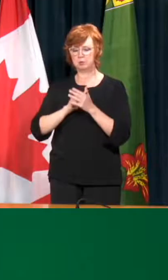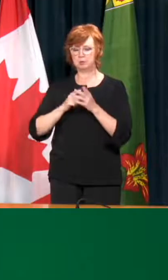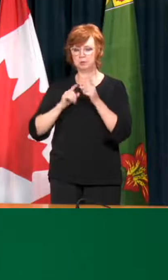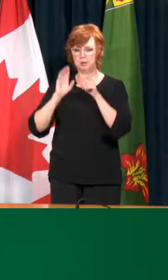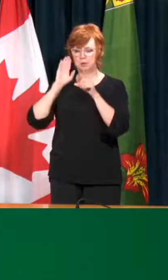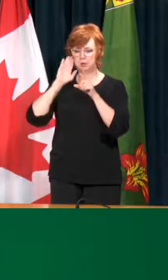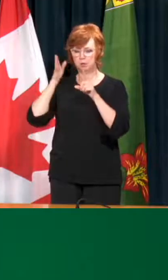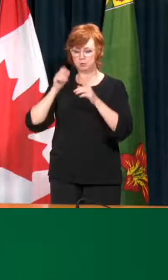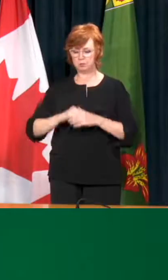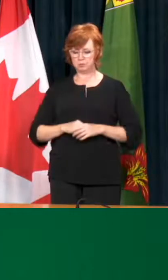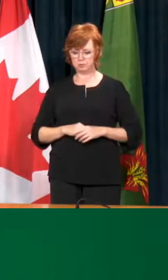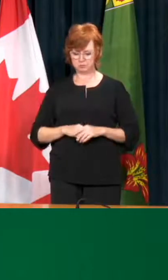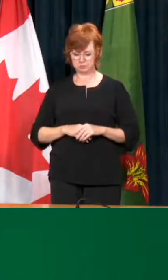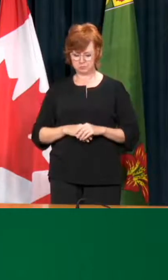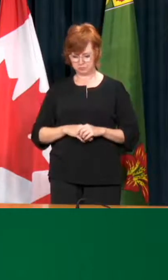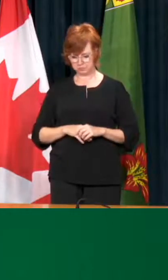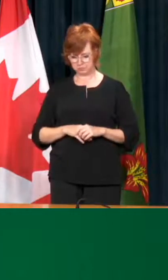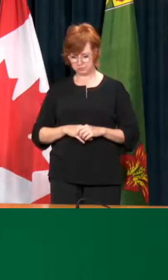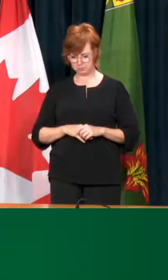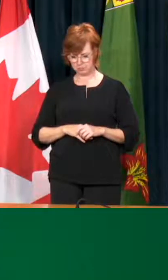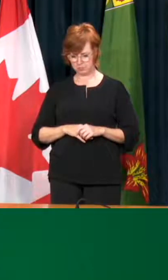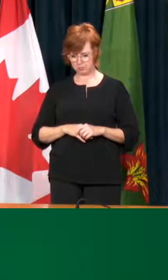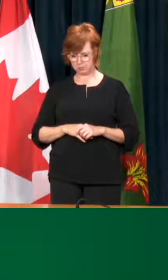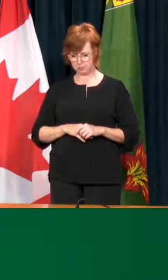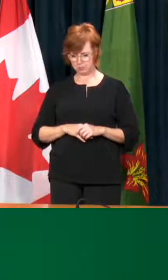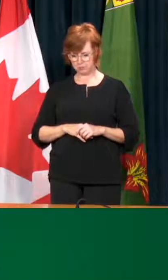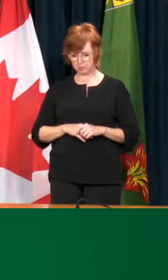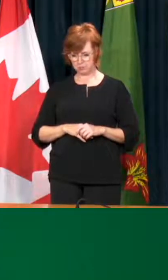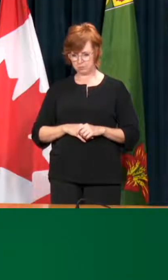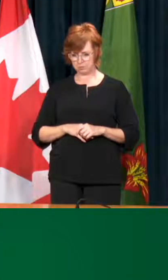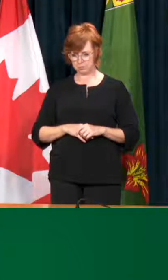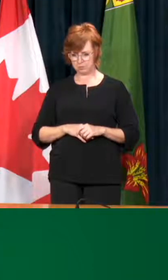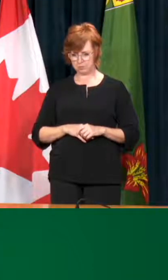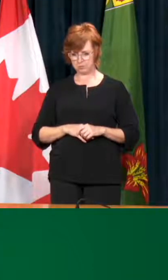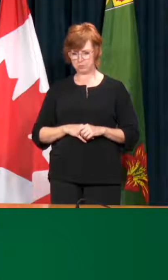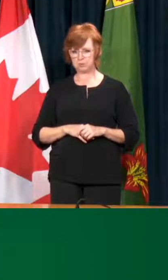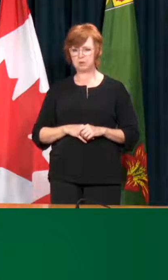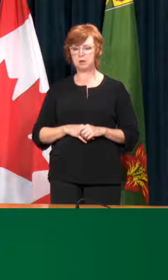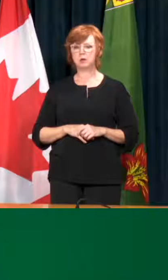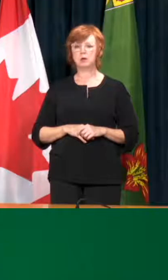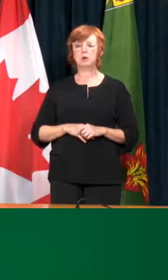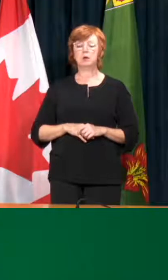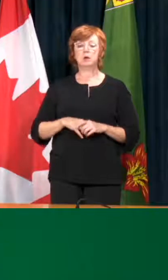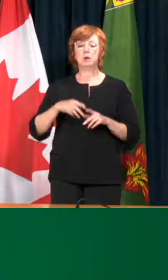Hi, doctor. We've heard several people in our region expressing